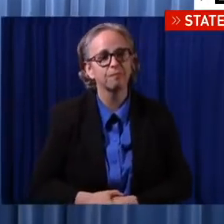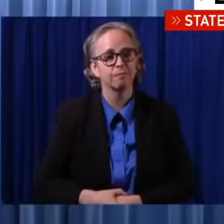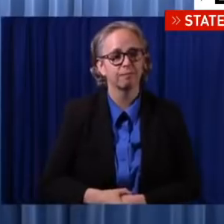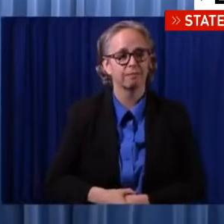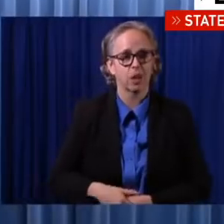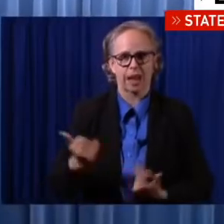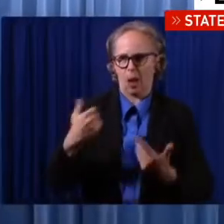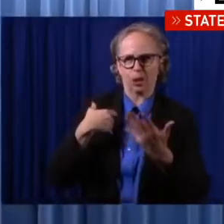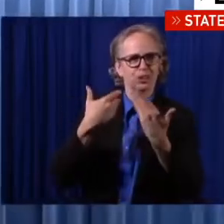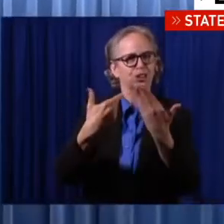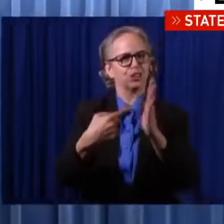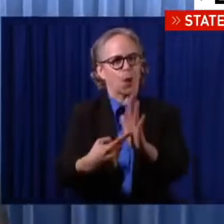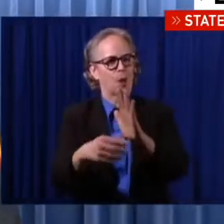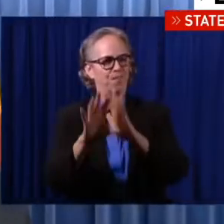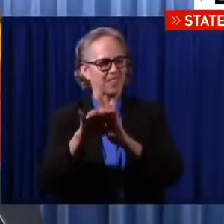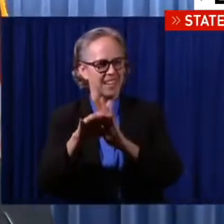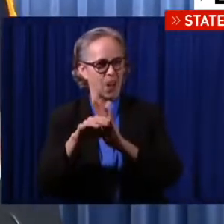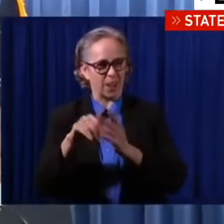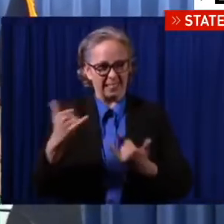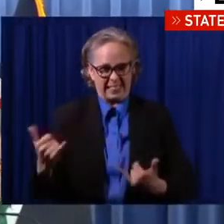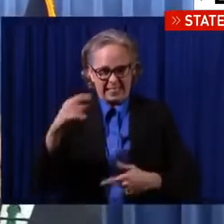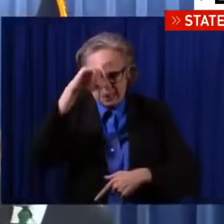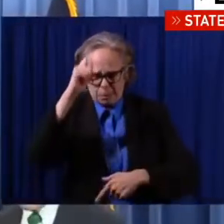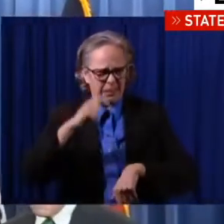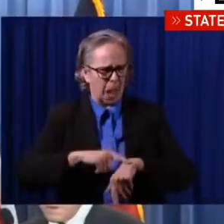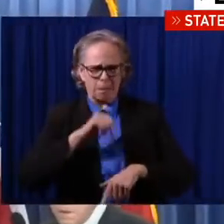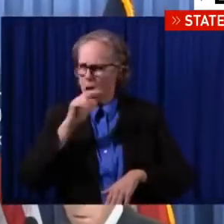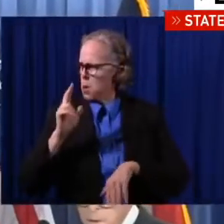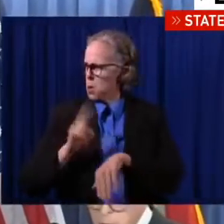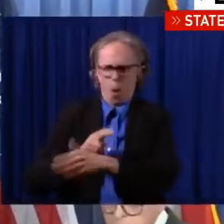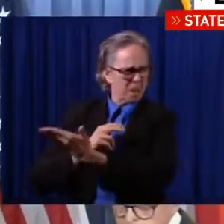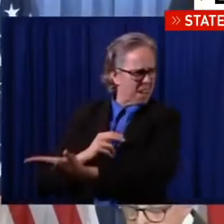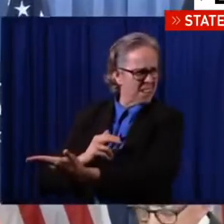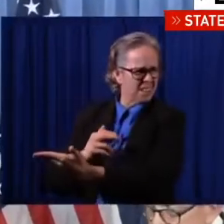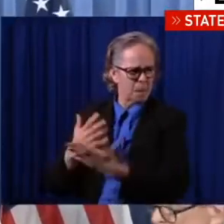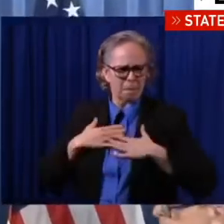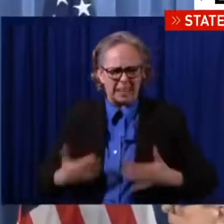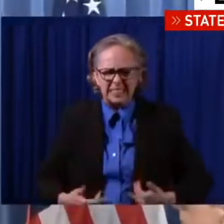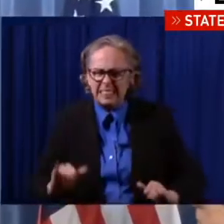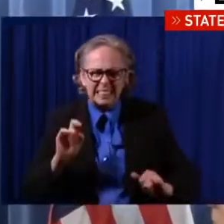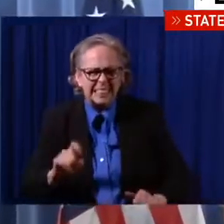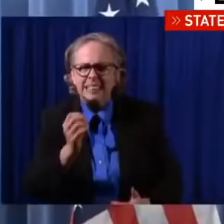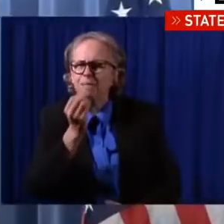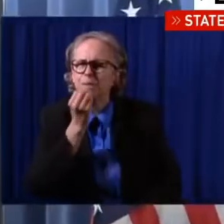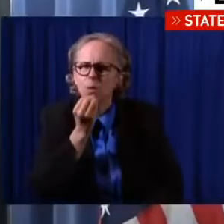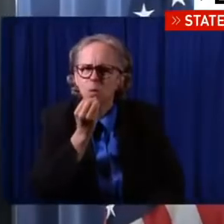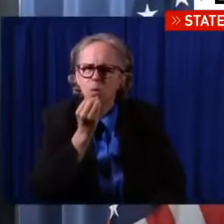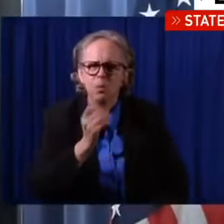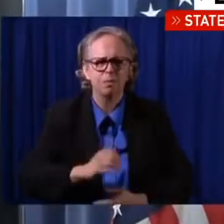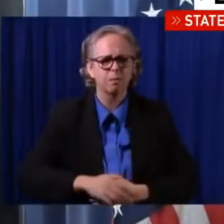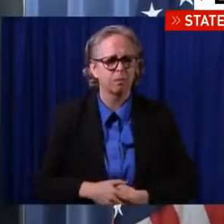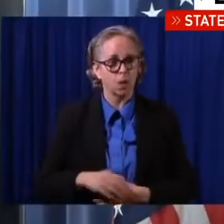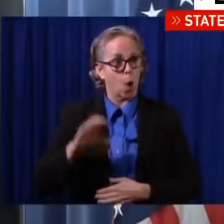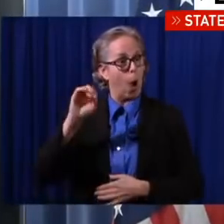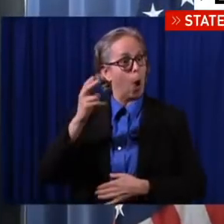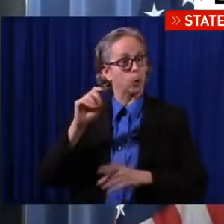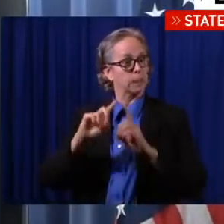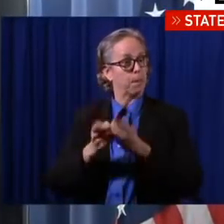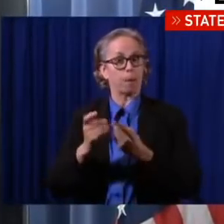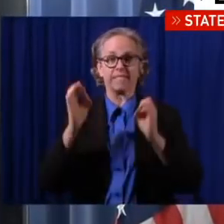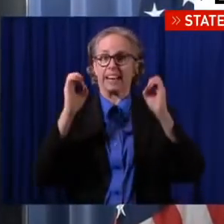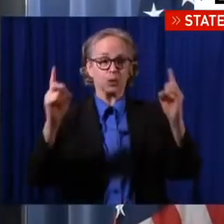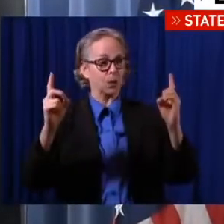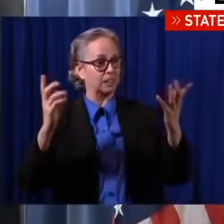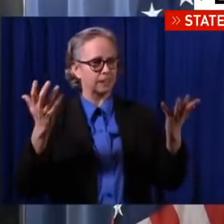a typical summer, but a healthy body still needs good food. This summer, the Ohio Department of Education is again sponsoring the Ohio Summer